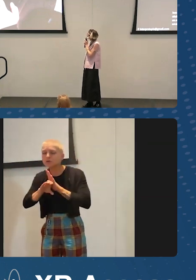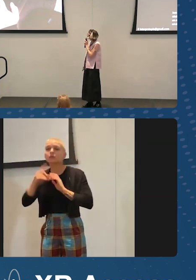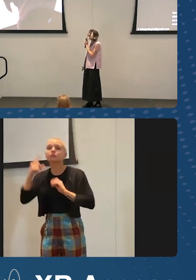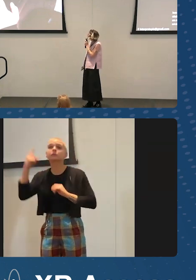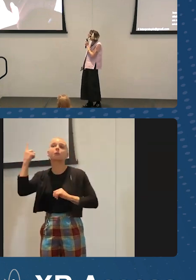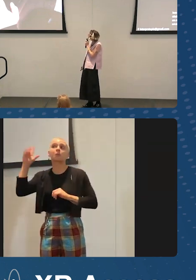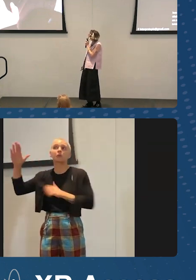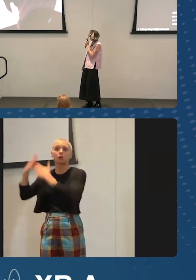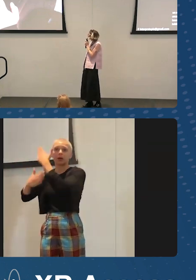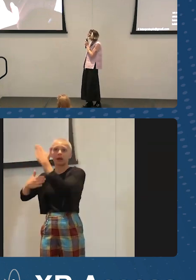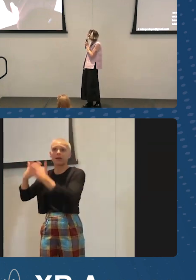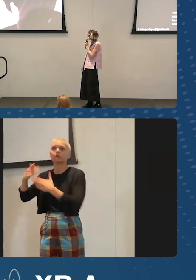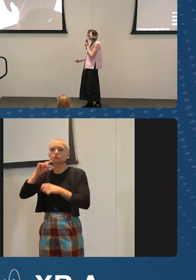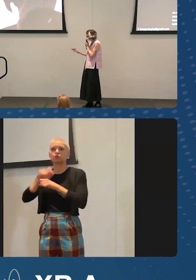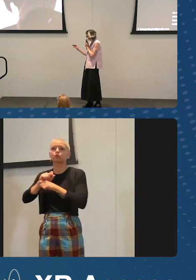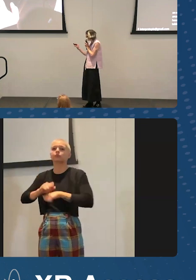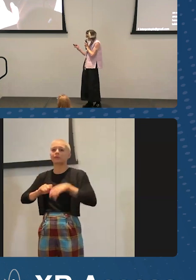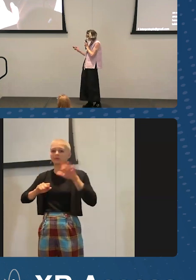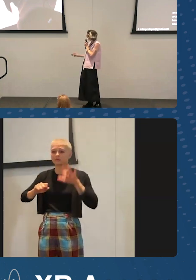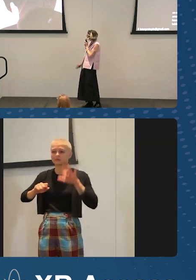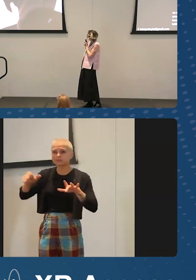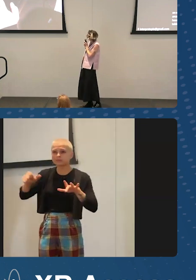hands actually manipulating the controller.